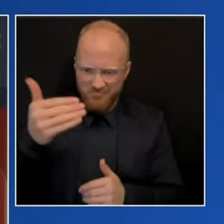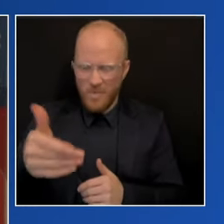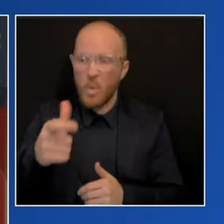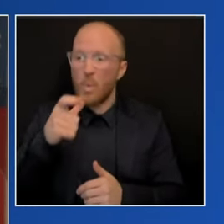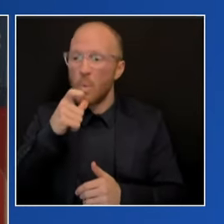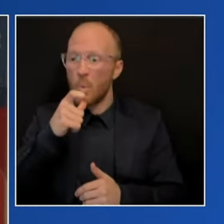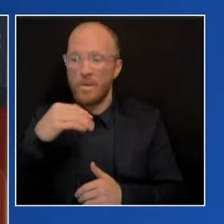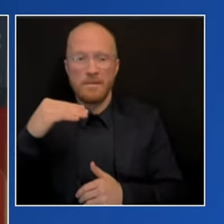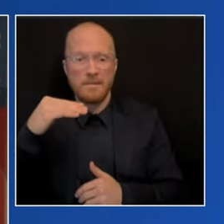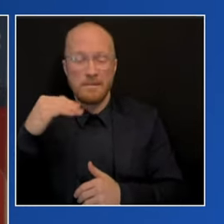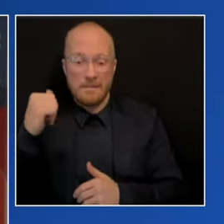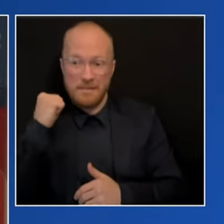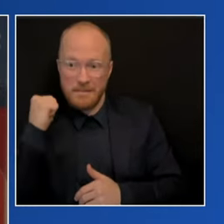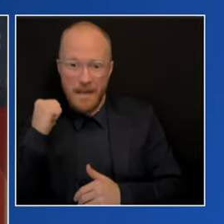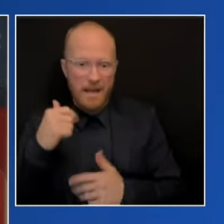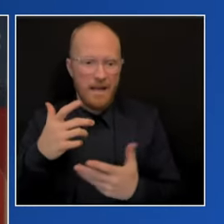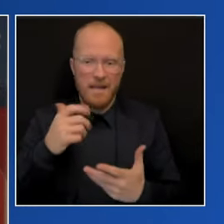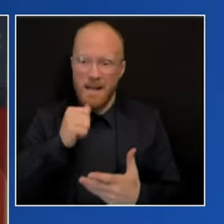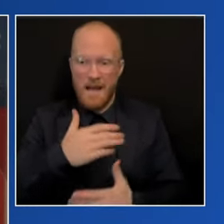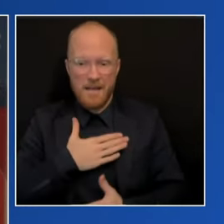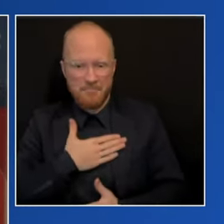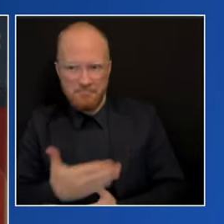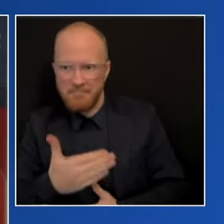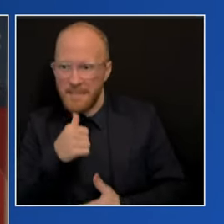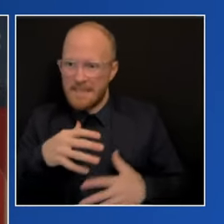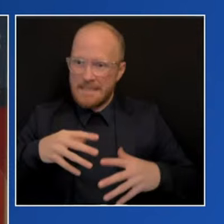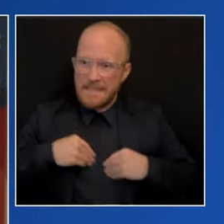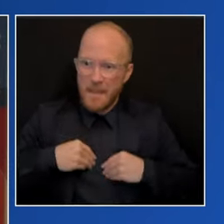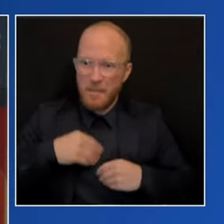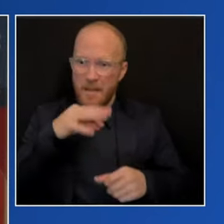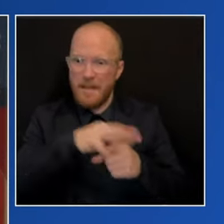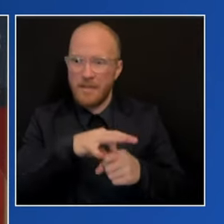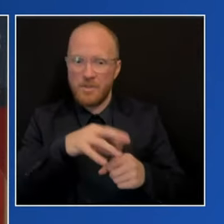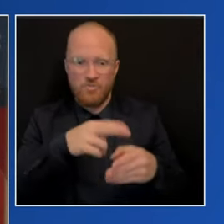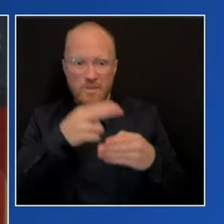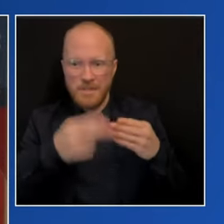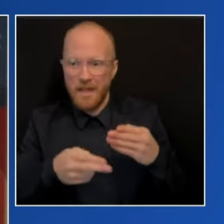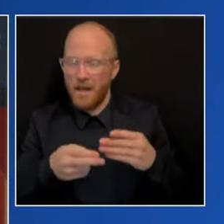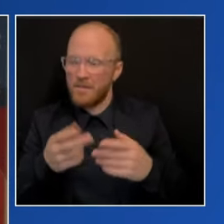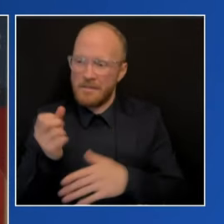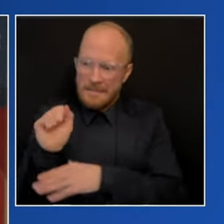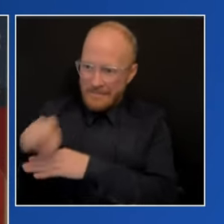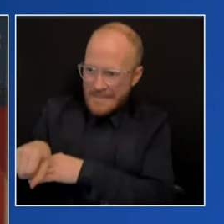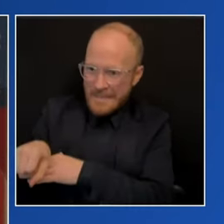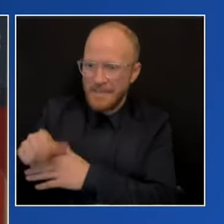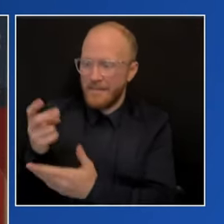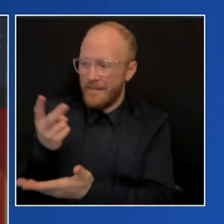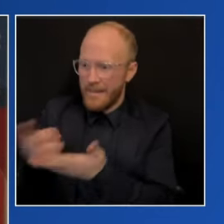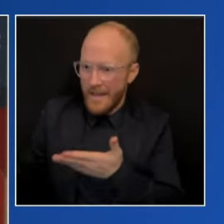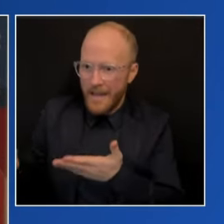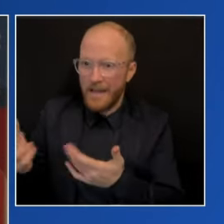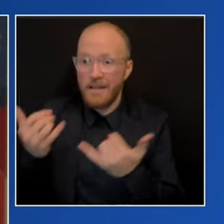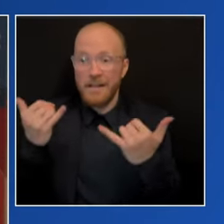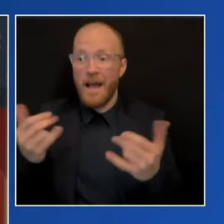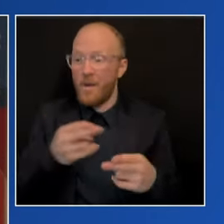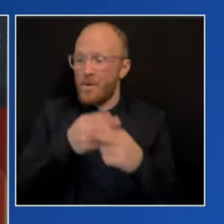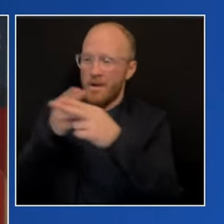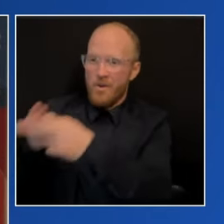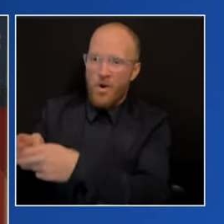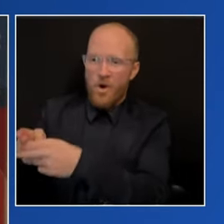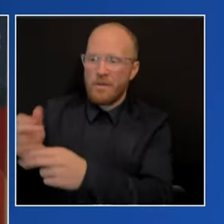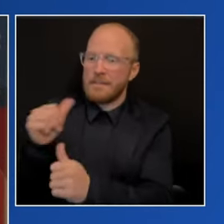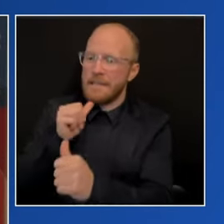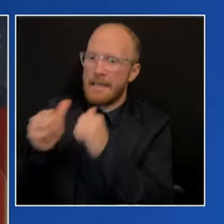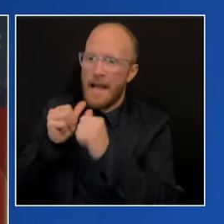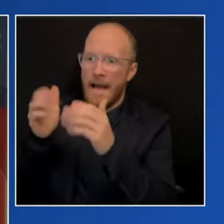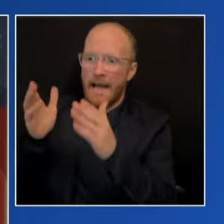defeated. Now in 2024, Trump is running as the denier-in-chief. The